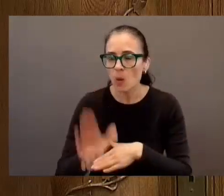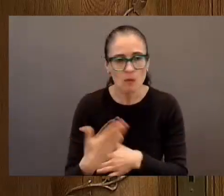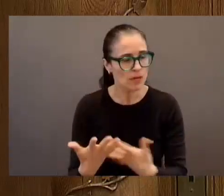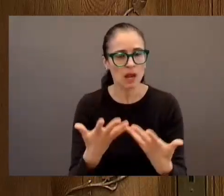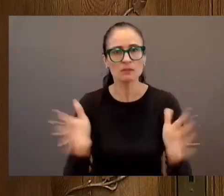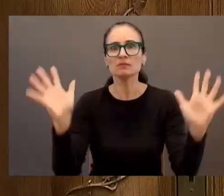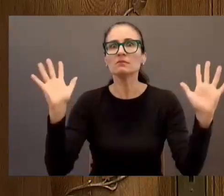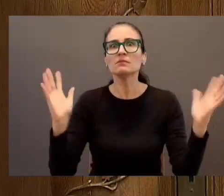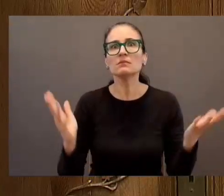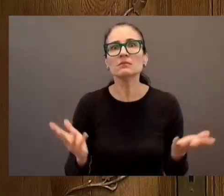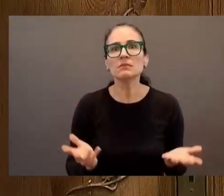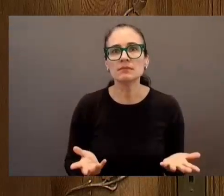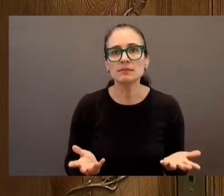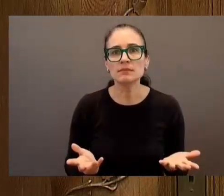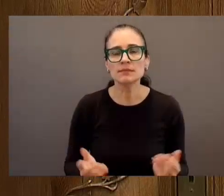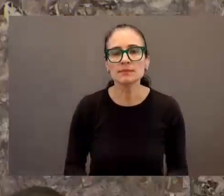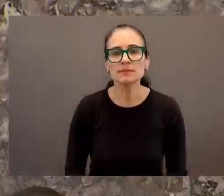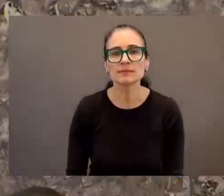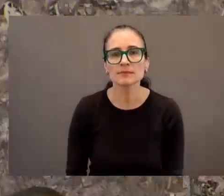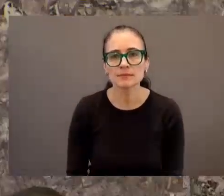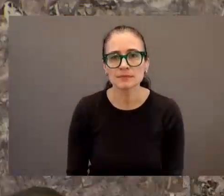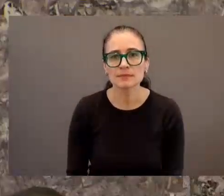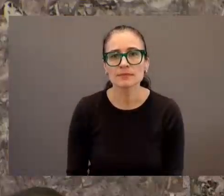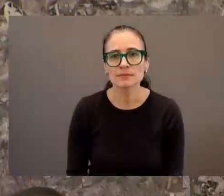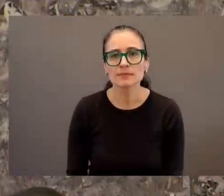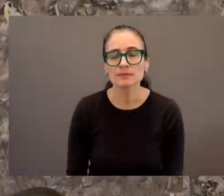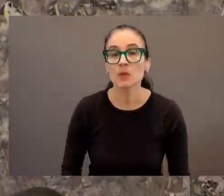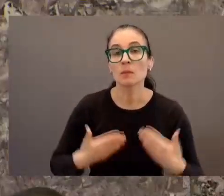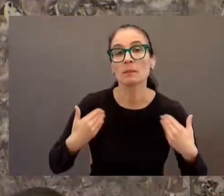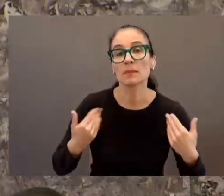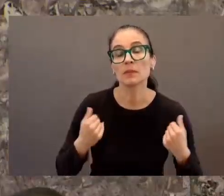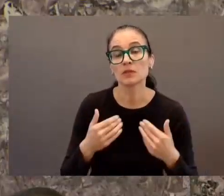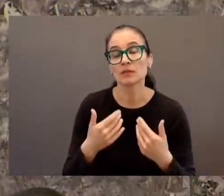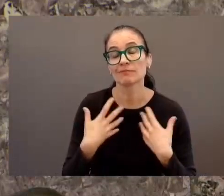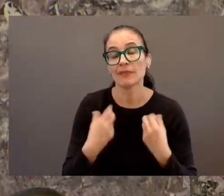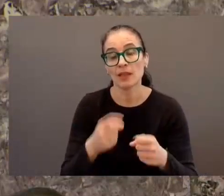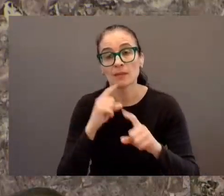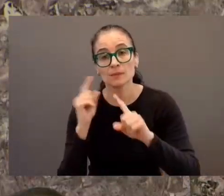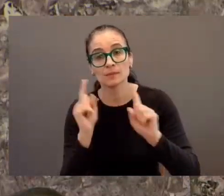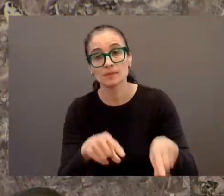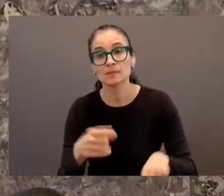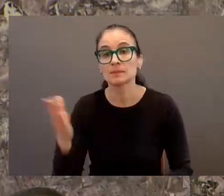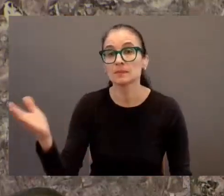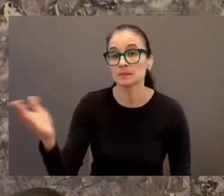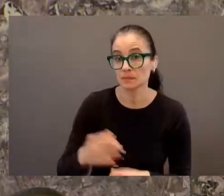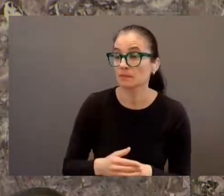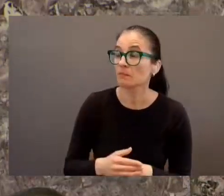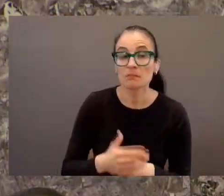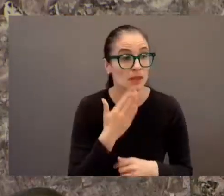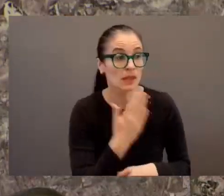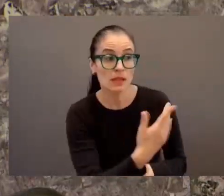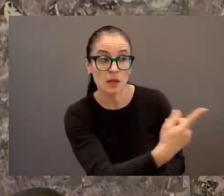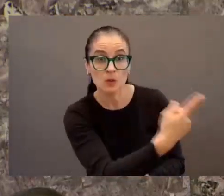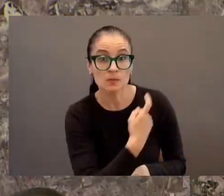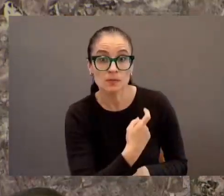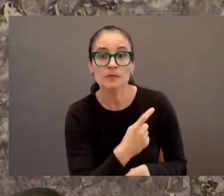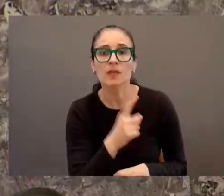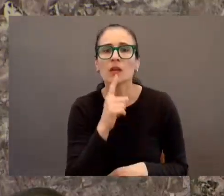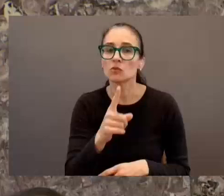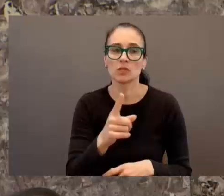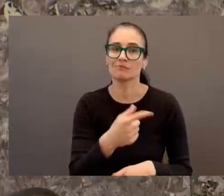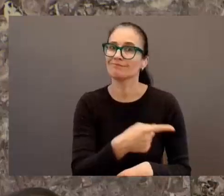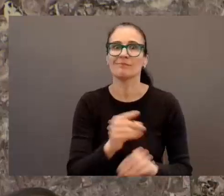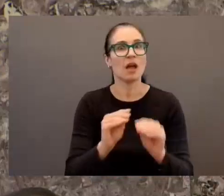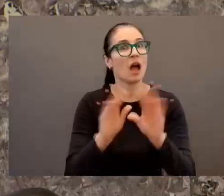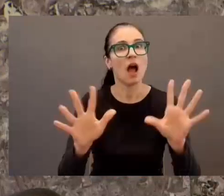Minister of Health. Thank you so much, Honourable Speaker. Thank you to the member for the question. It is clearly a very stressful situation for families in